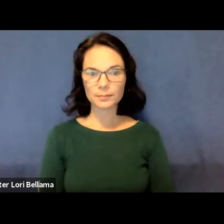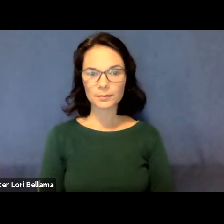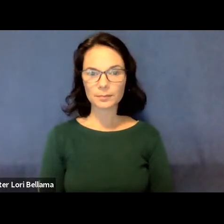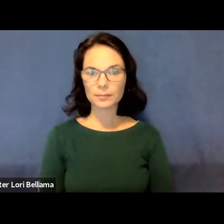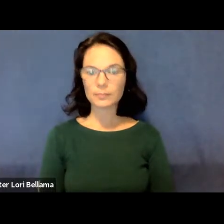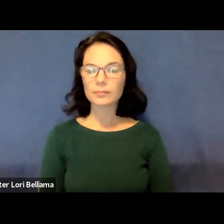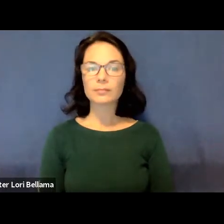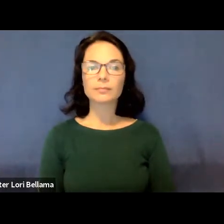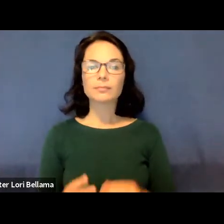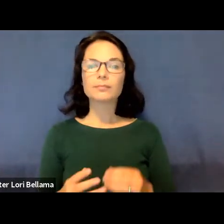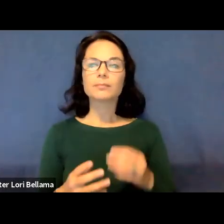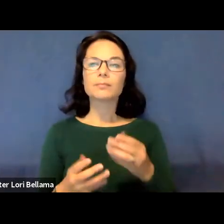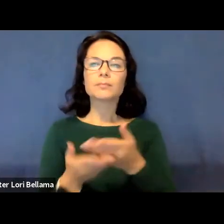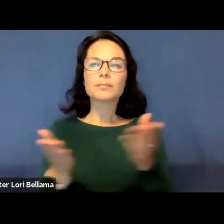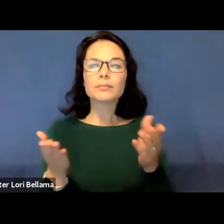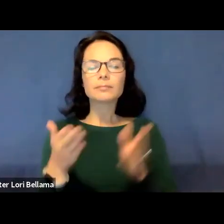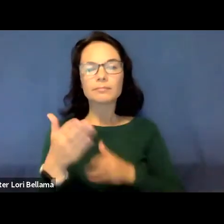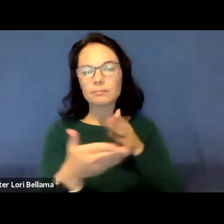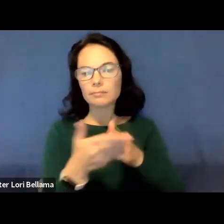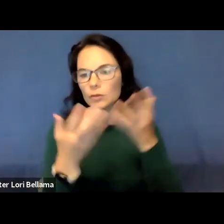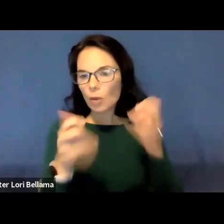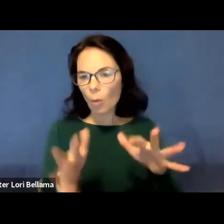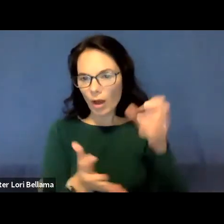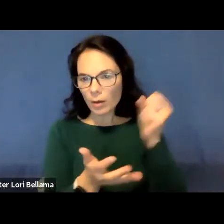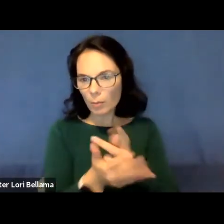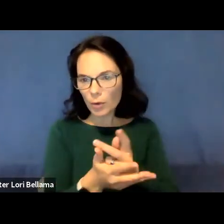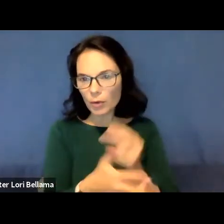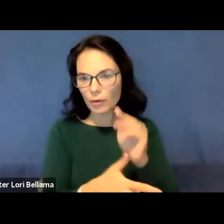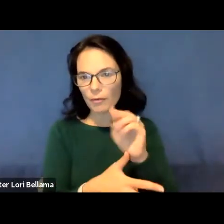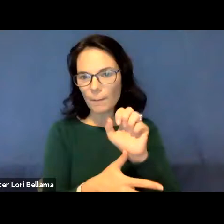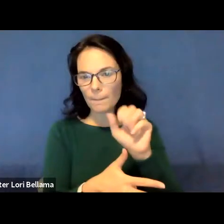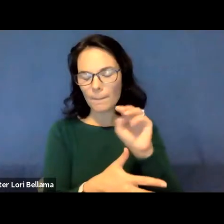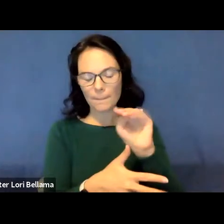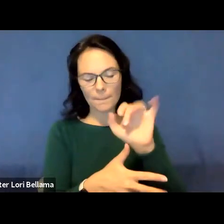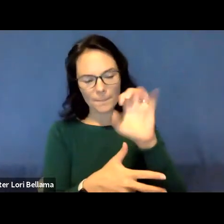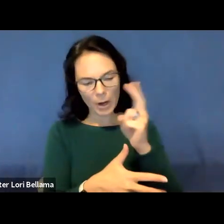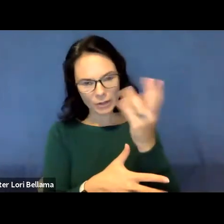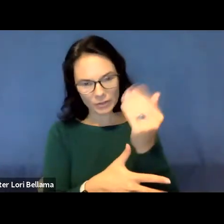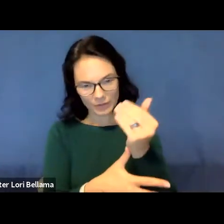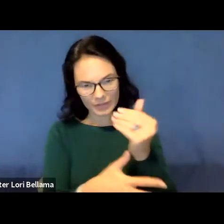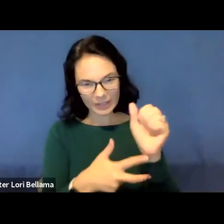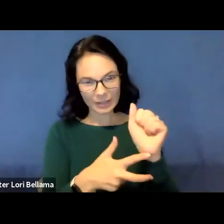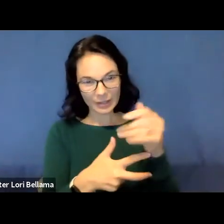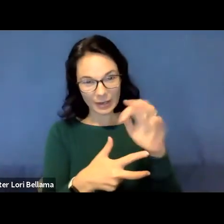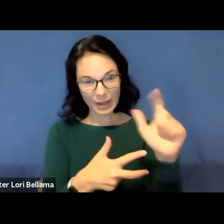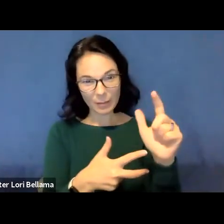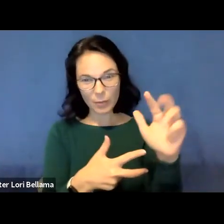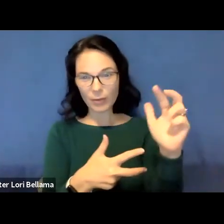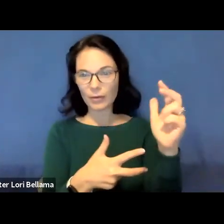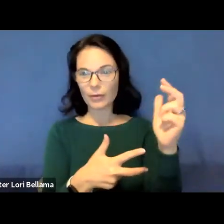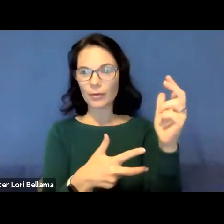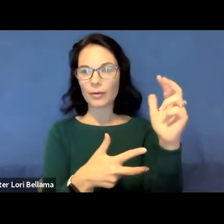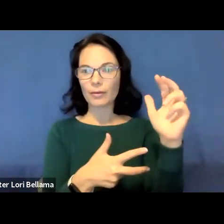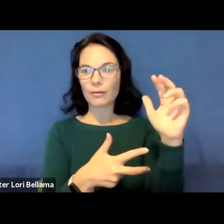And those opposed to approving the March 15th, April 5th, and May 3rd minutes, type no in the chat box.